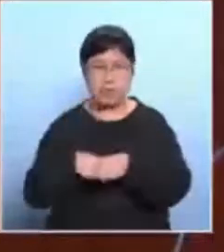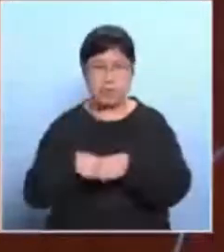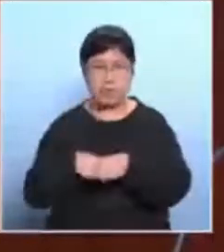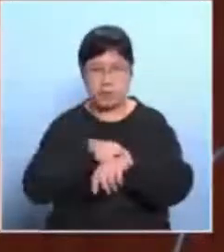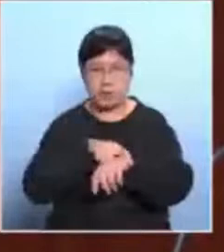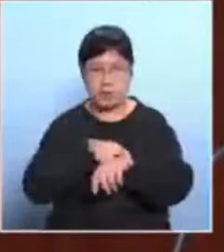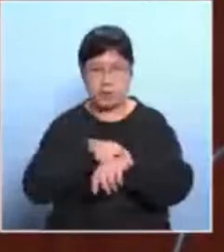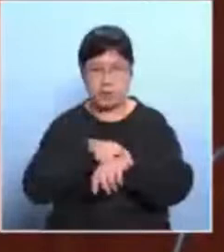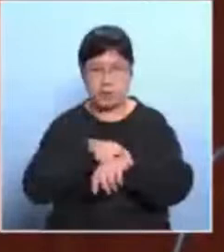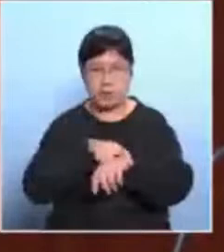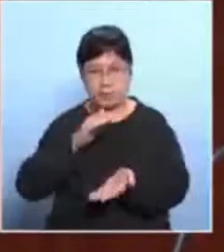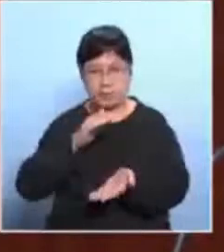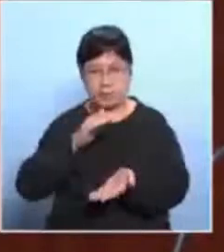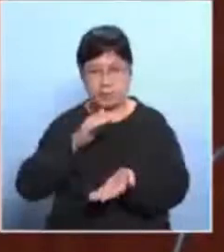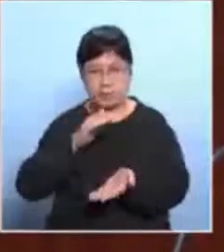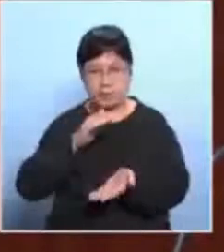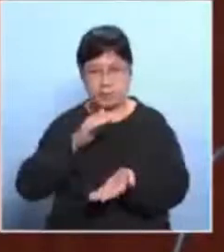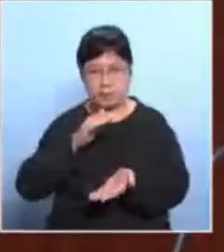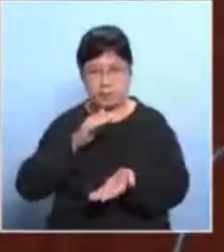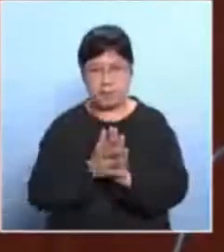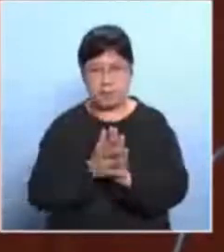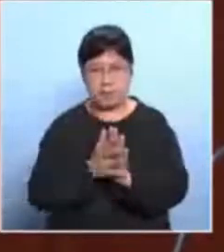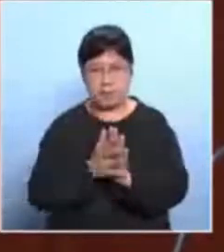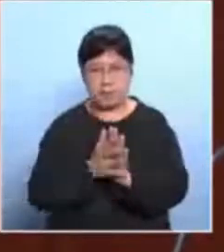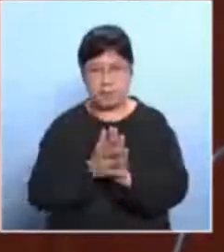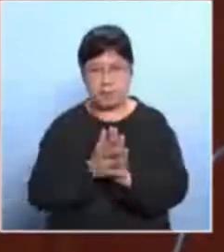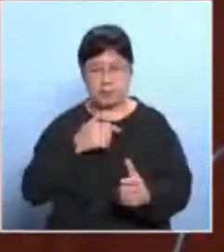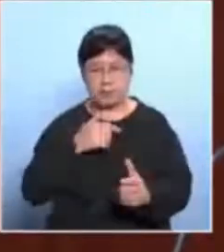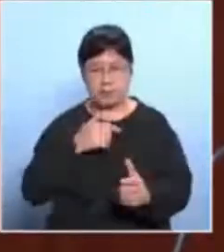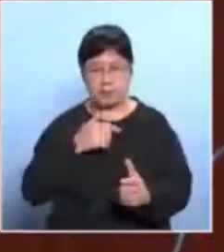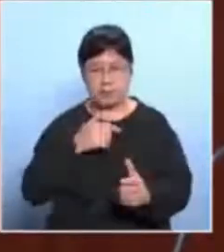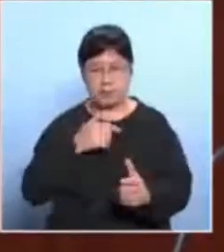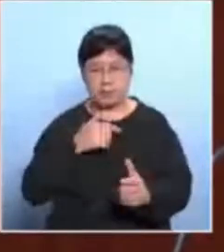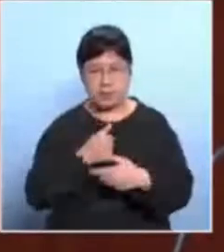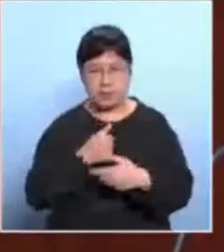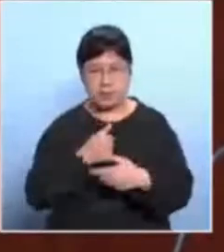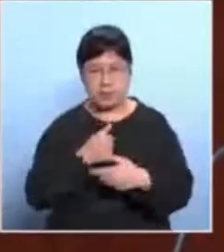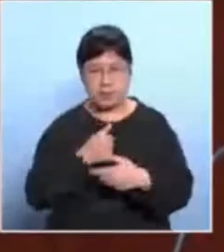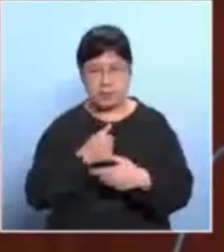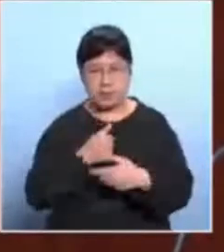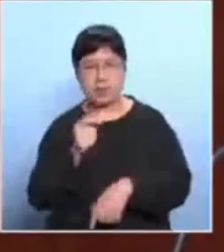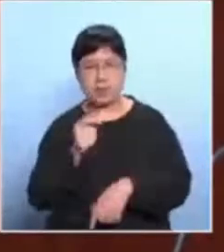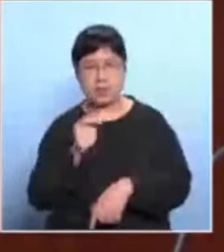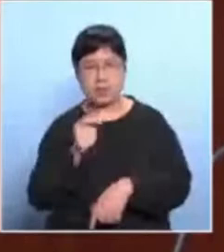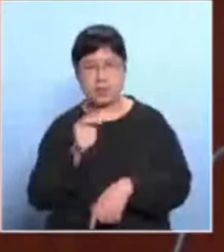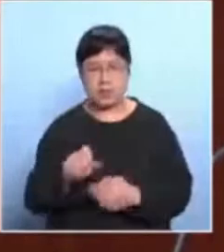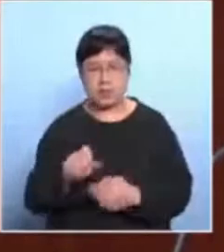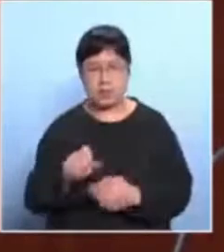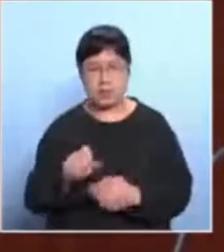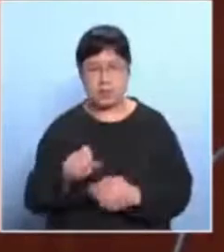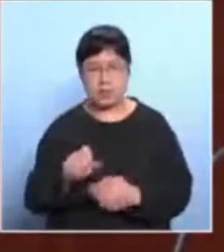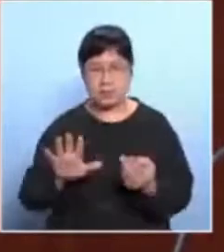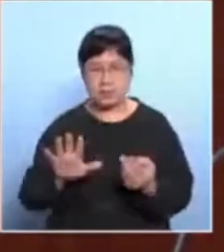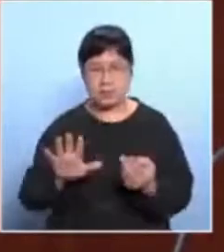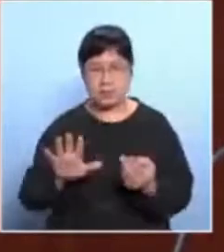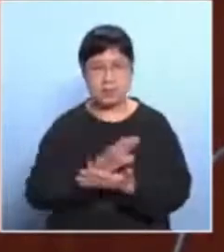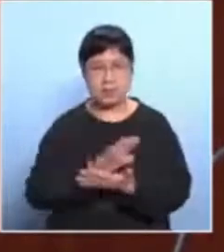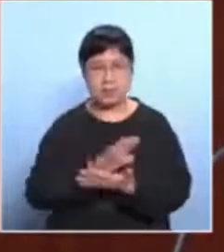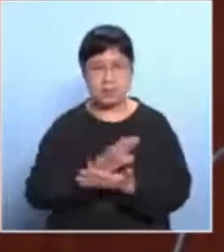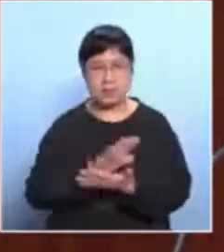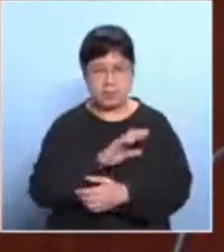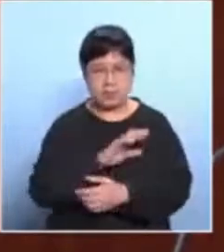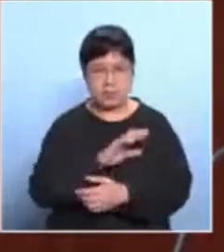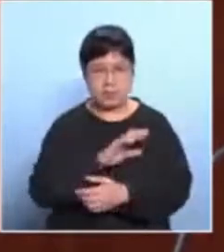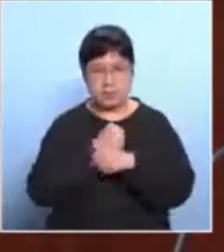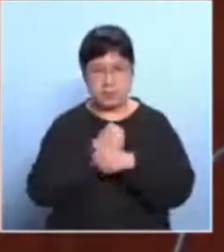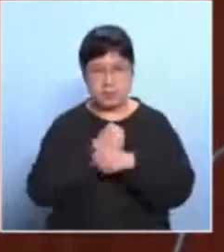orthopedics and traumatology by 10% in 2024 and 5. 2. Setting up Hong Kong's first chest pain center